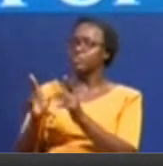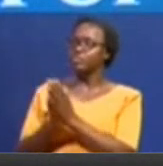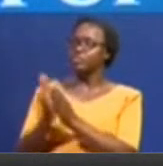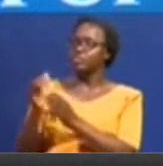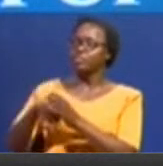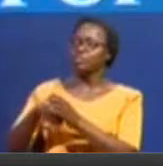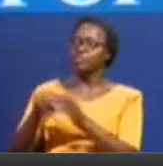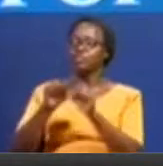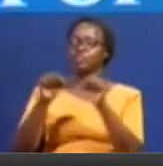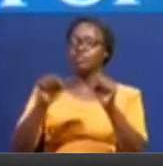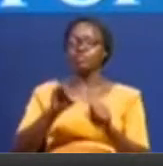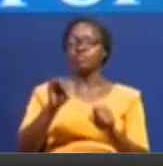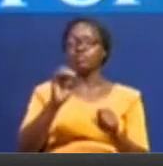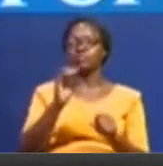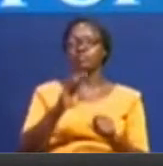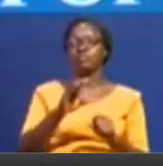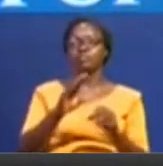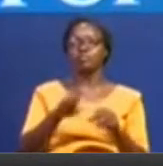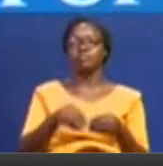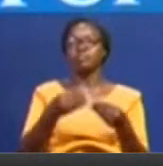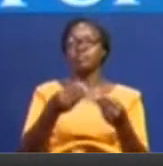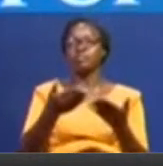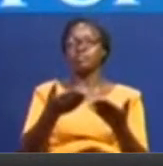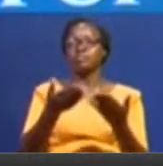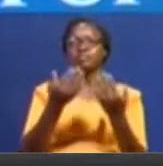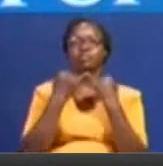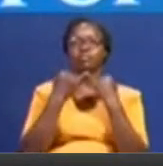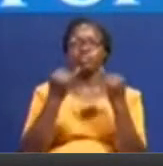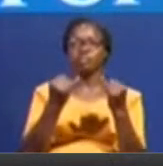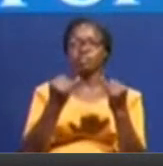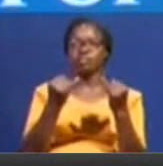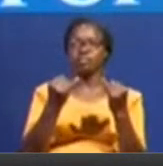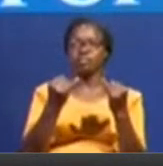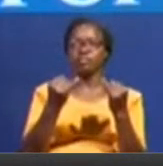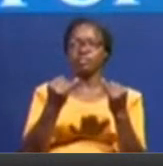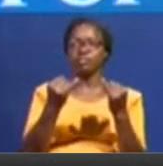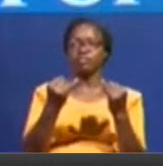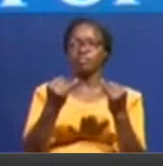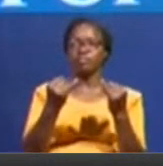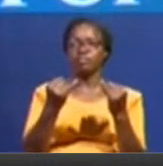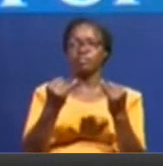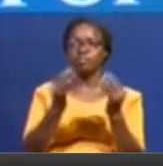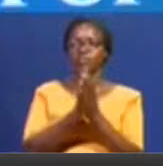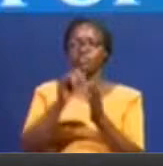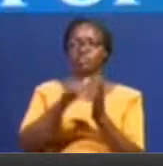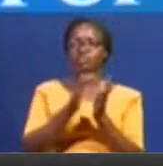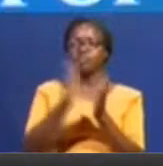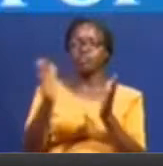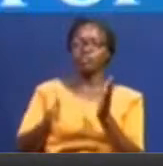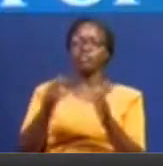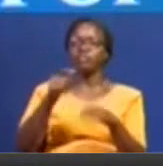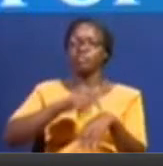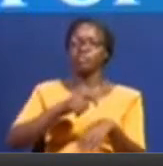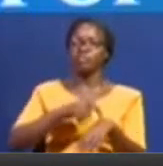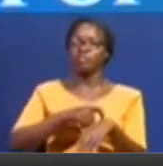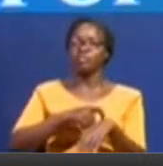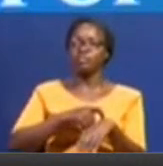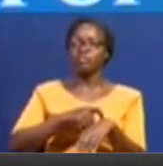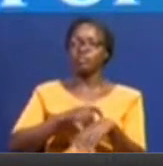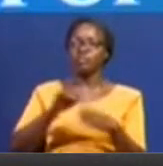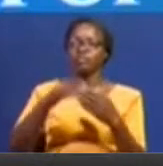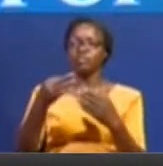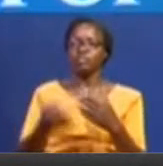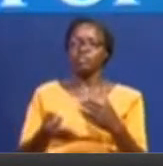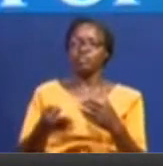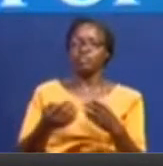system, IEBC should provide information to court within specific timelines. And failure to